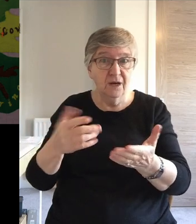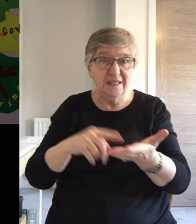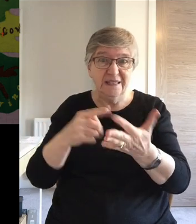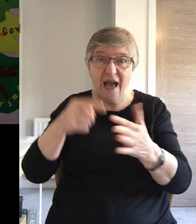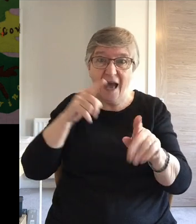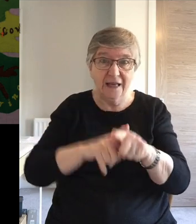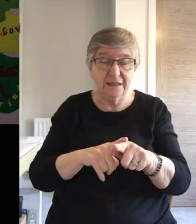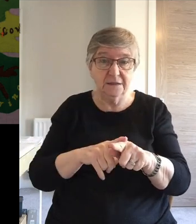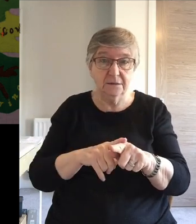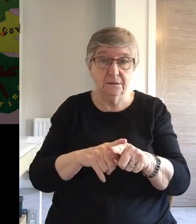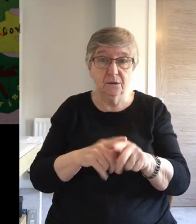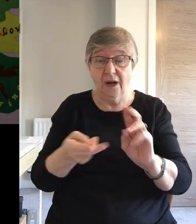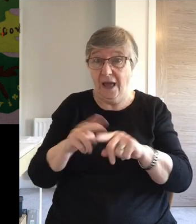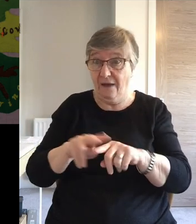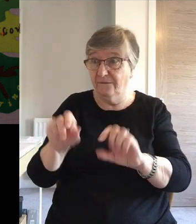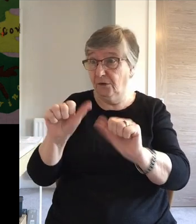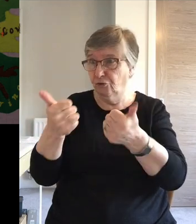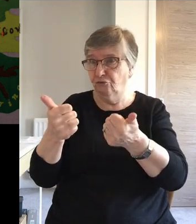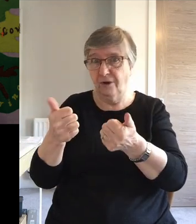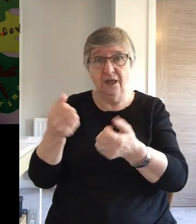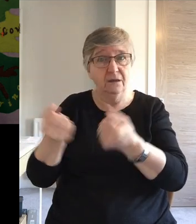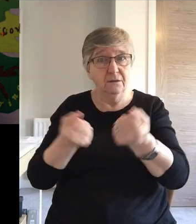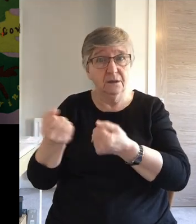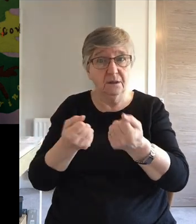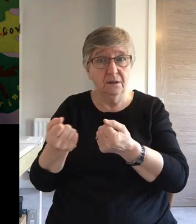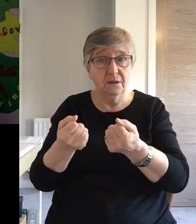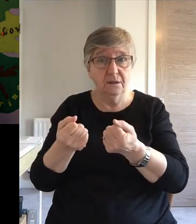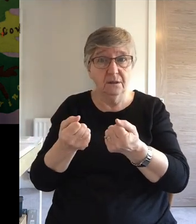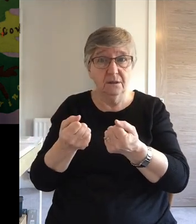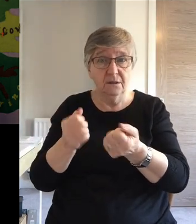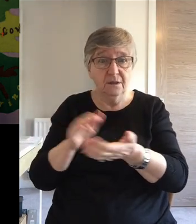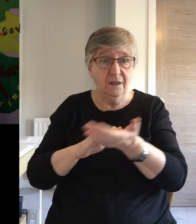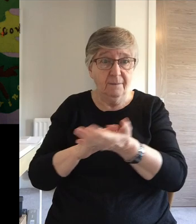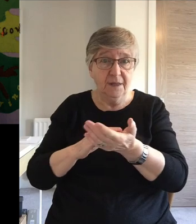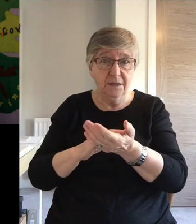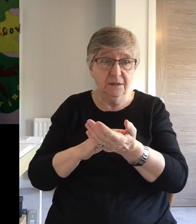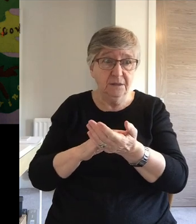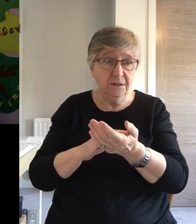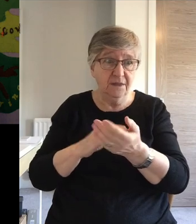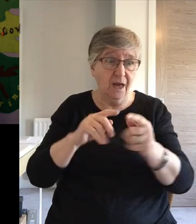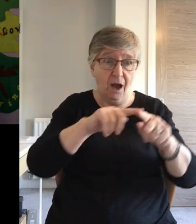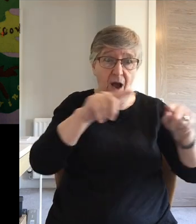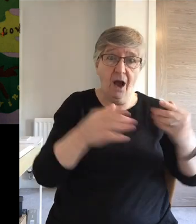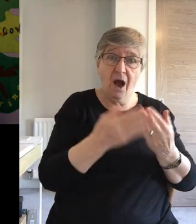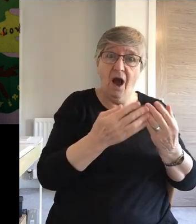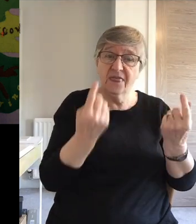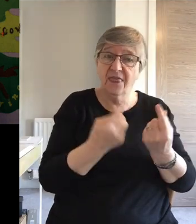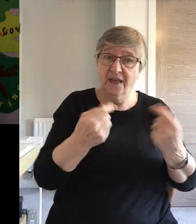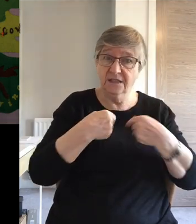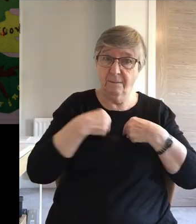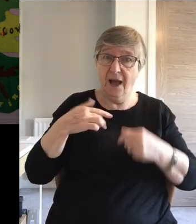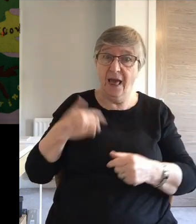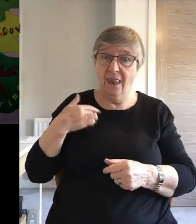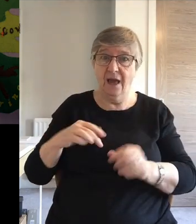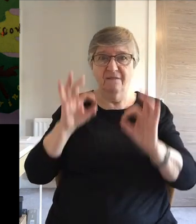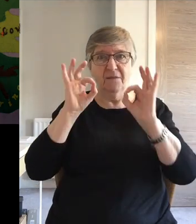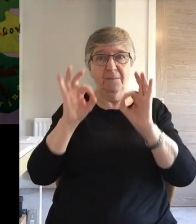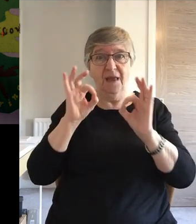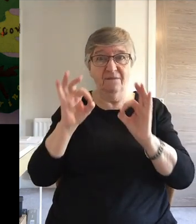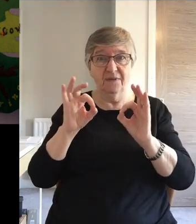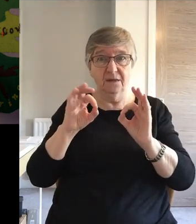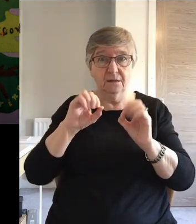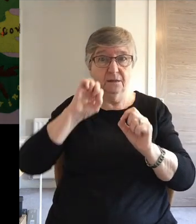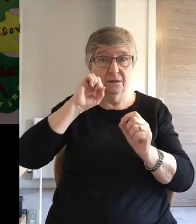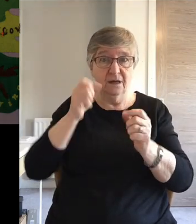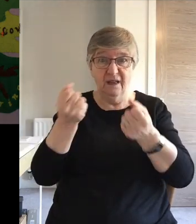so. And even if it does work brilliantly, does that really mean I'm free in all these other areas and aspects of my life? Does it pay the mortgage? Does it do